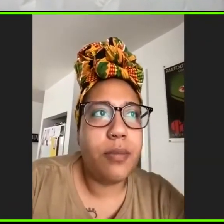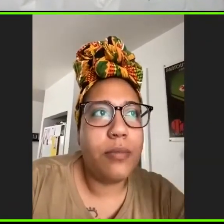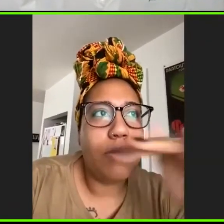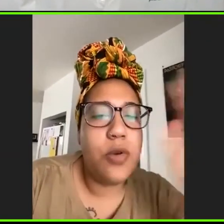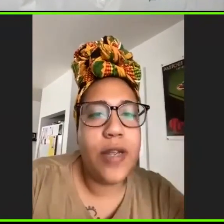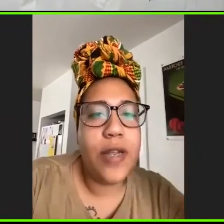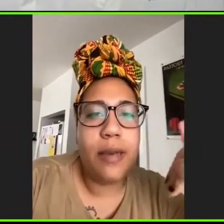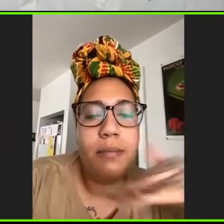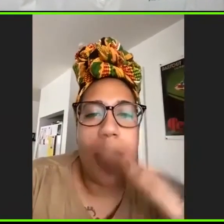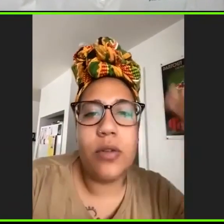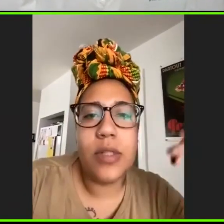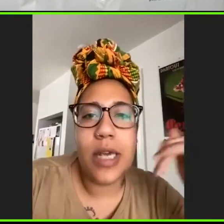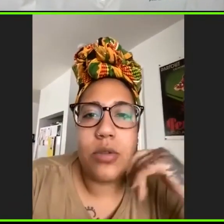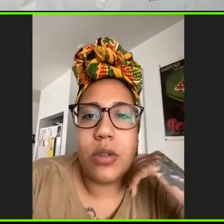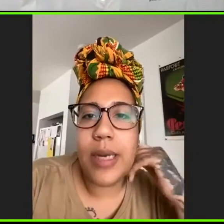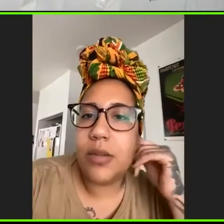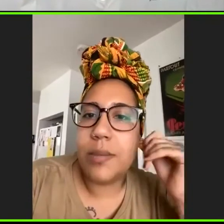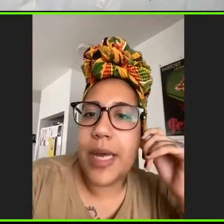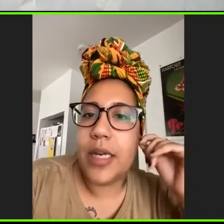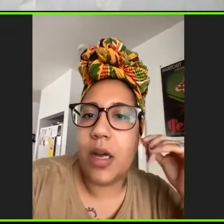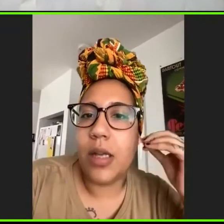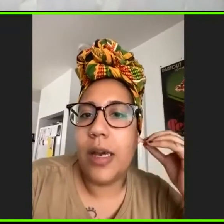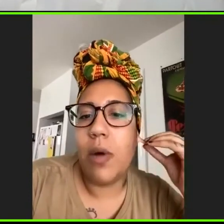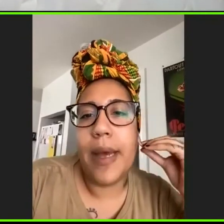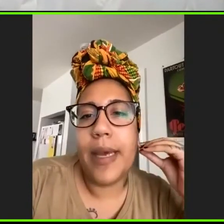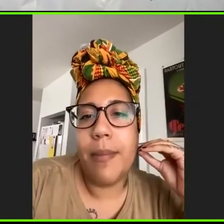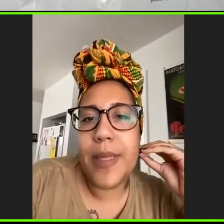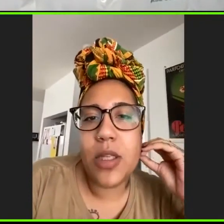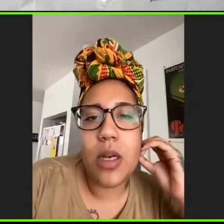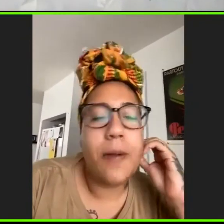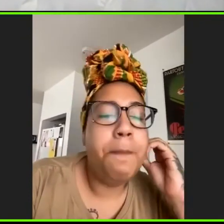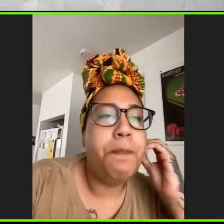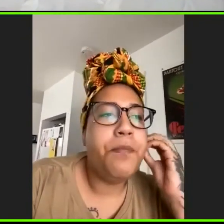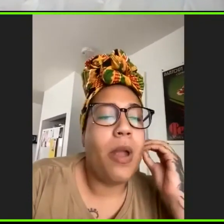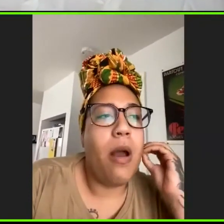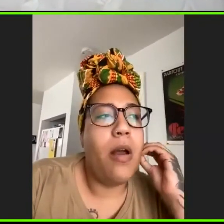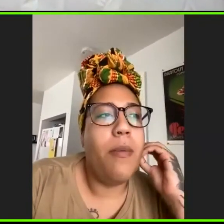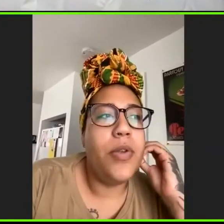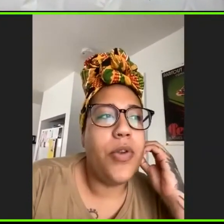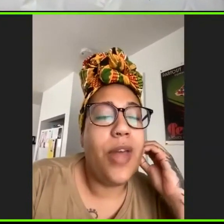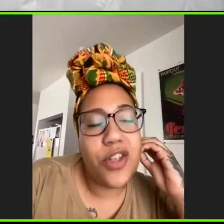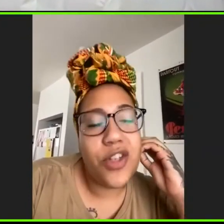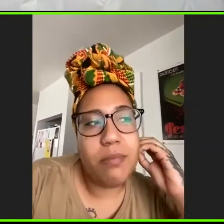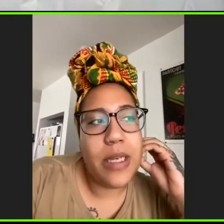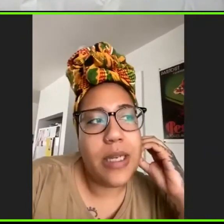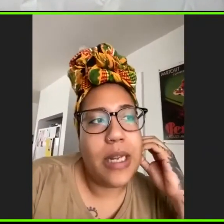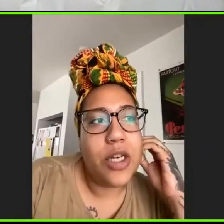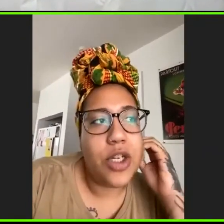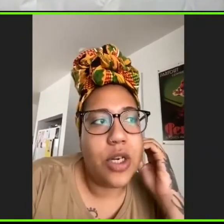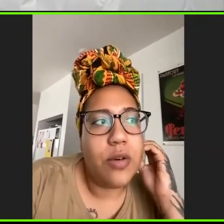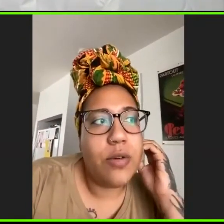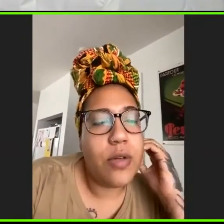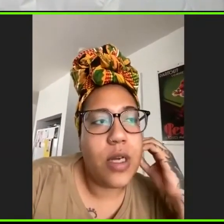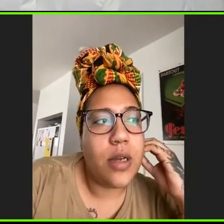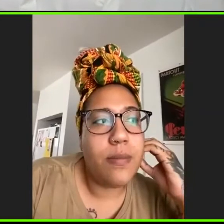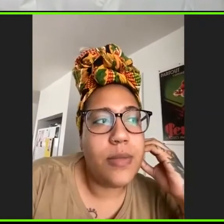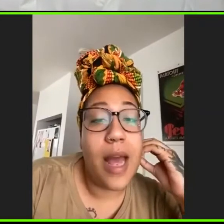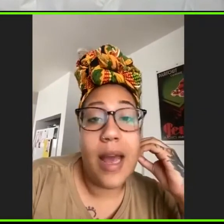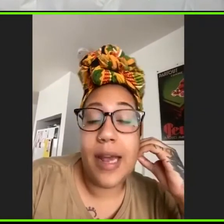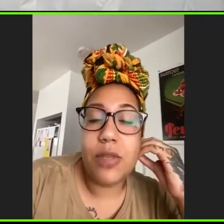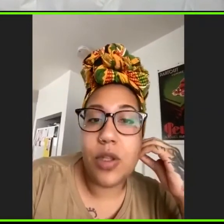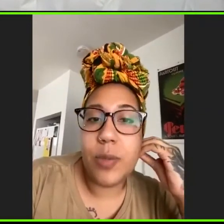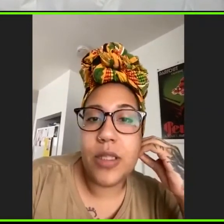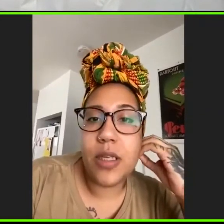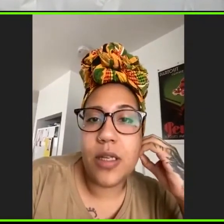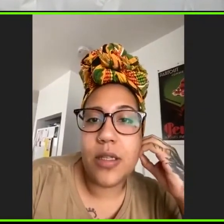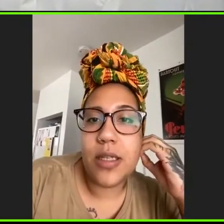of moving my own schedule around depending on like what my commitments are. So that shouldn't be an issue. Yeah,